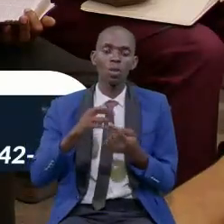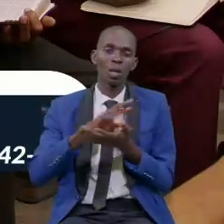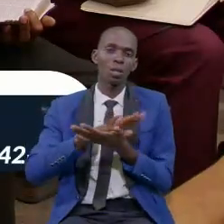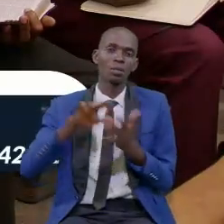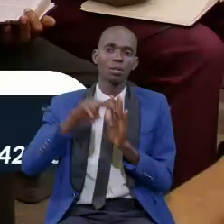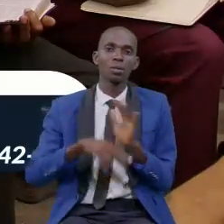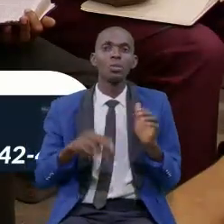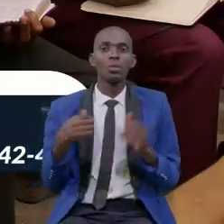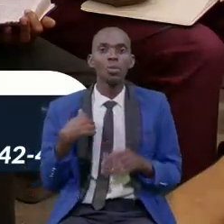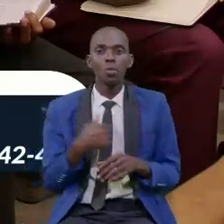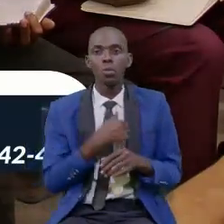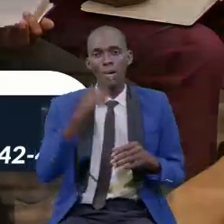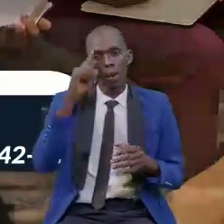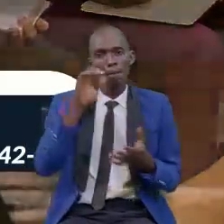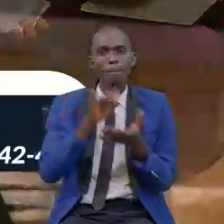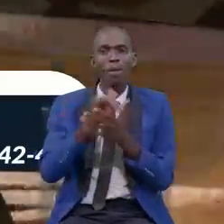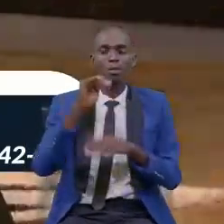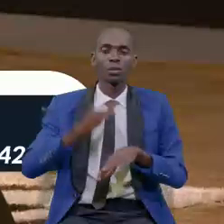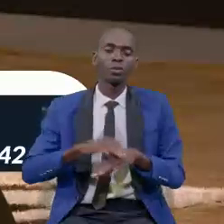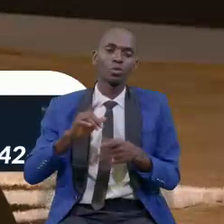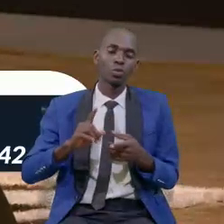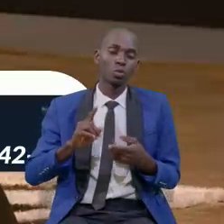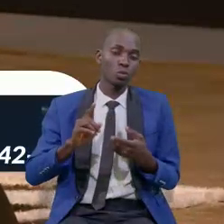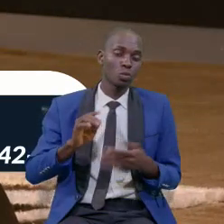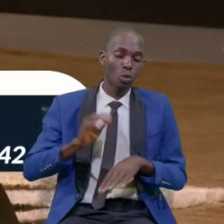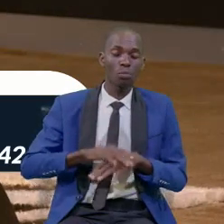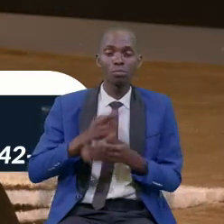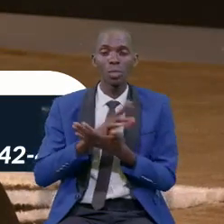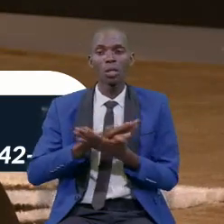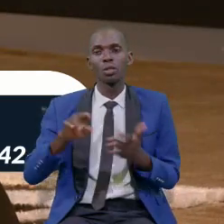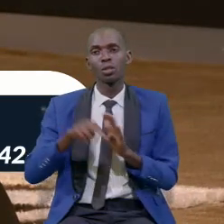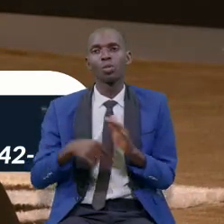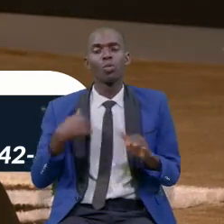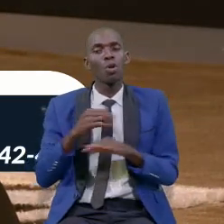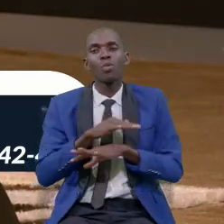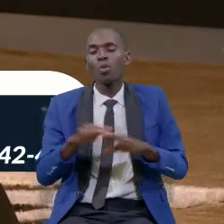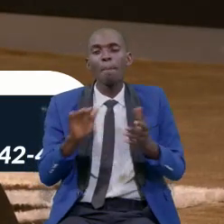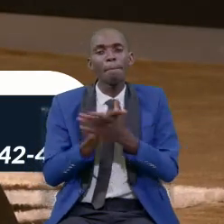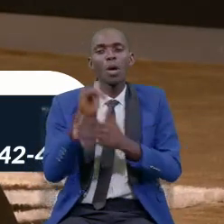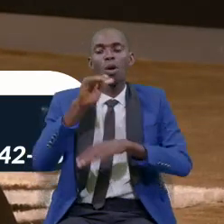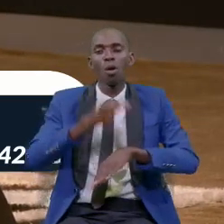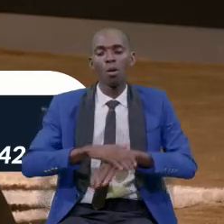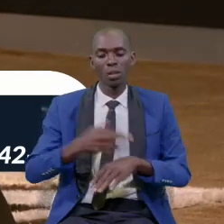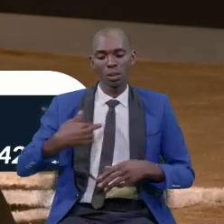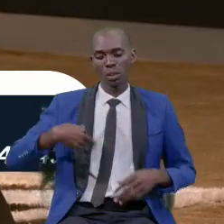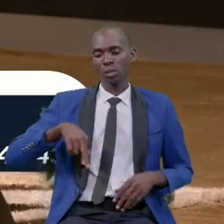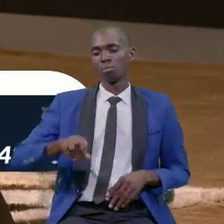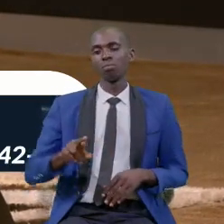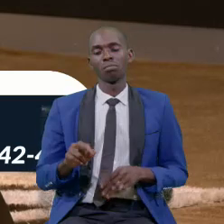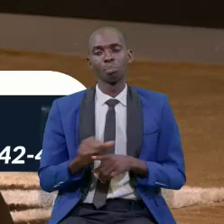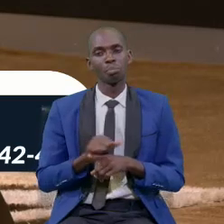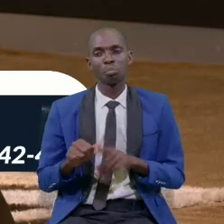We believe unto righteousness. We don't believe unto religion. We don't believe